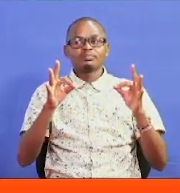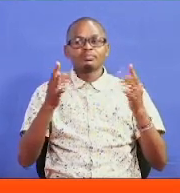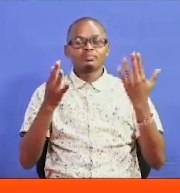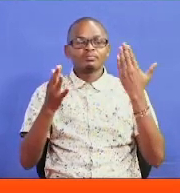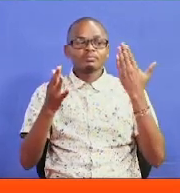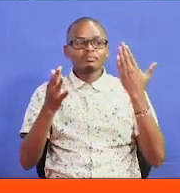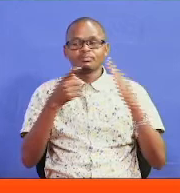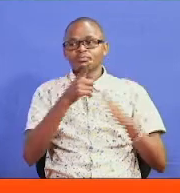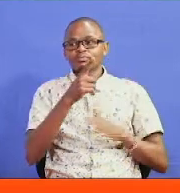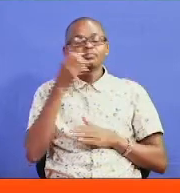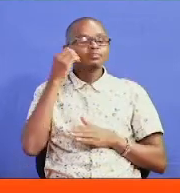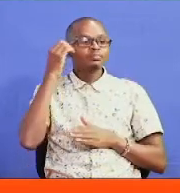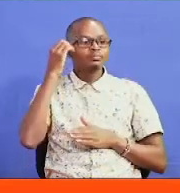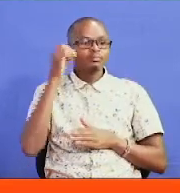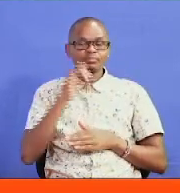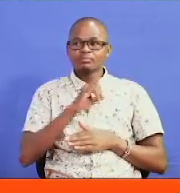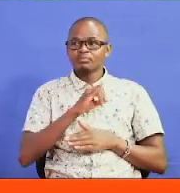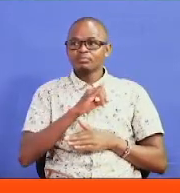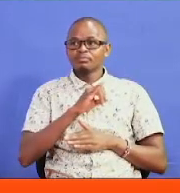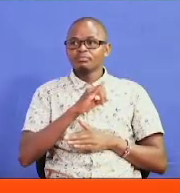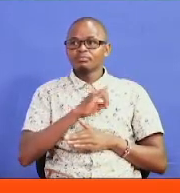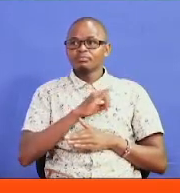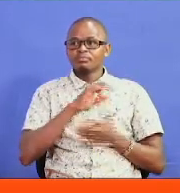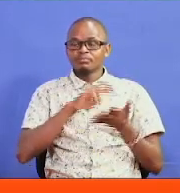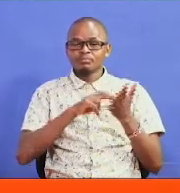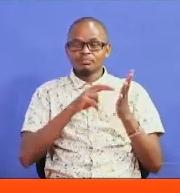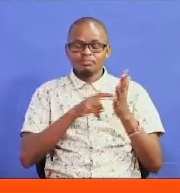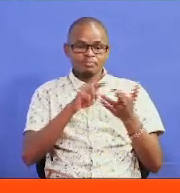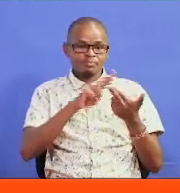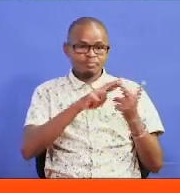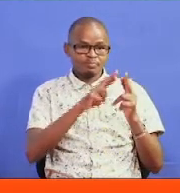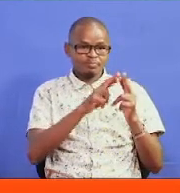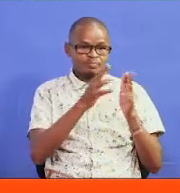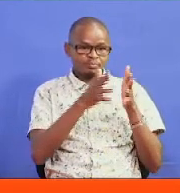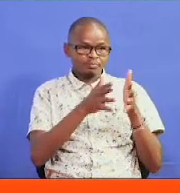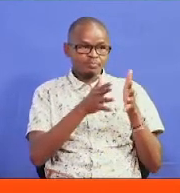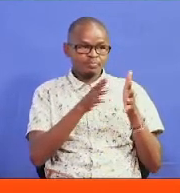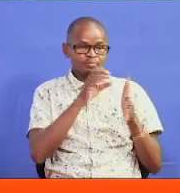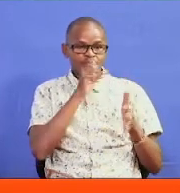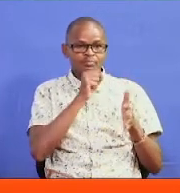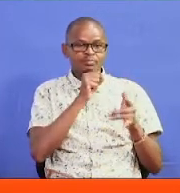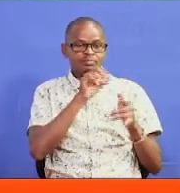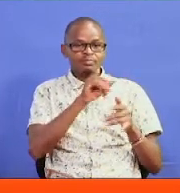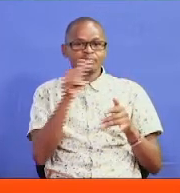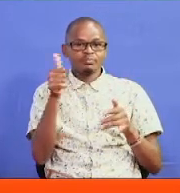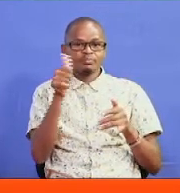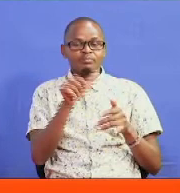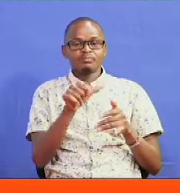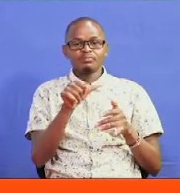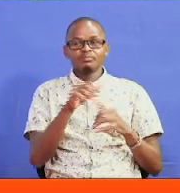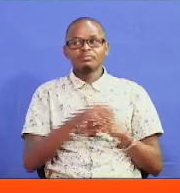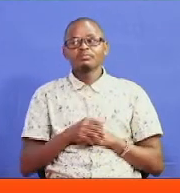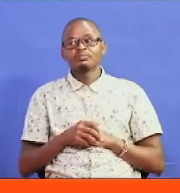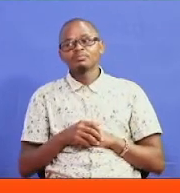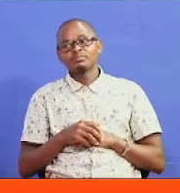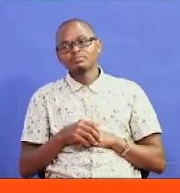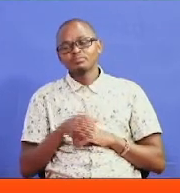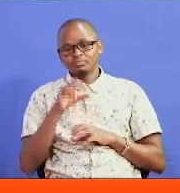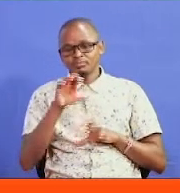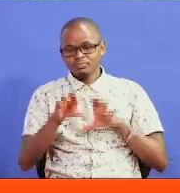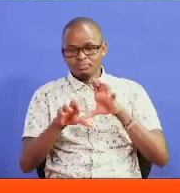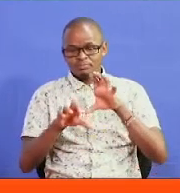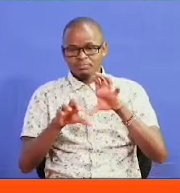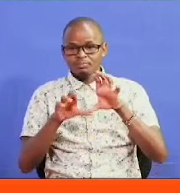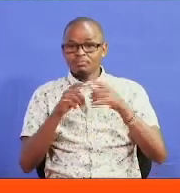Back there at home, I can relate with that. Someone is bitten by any animal